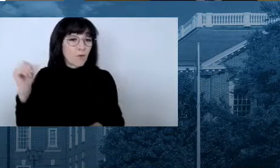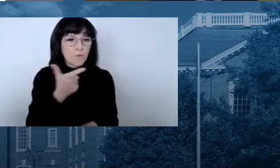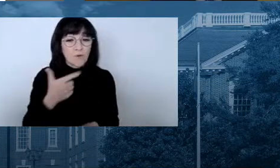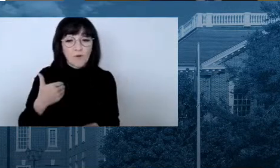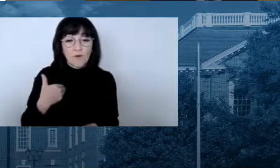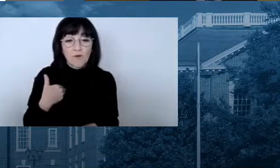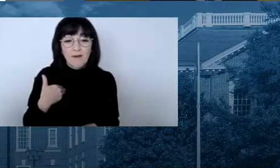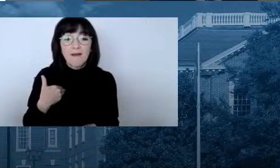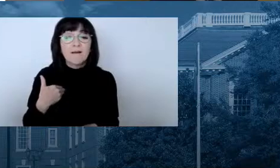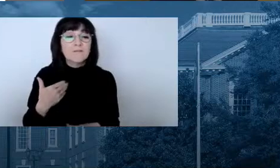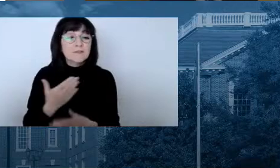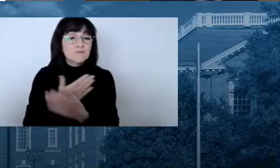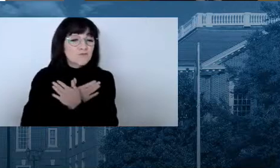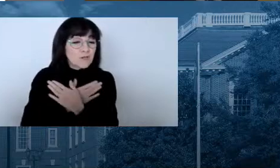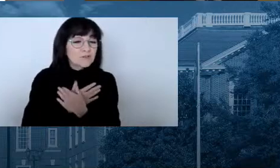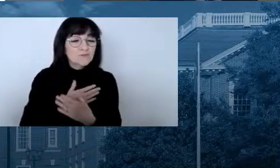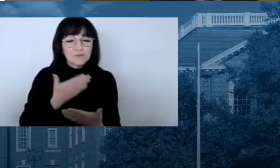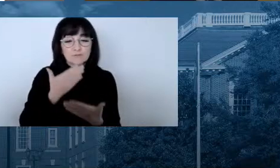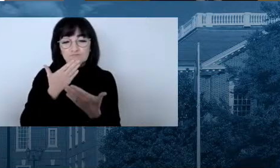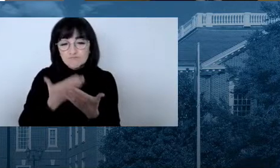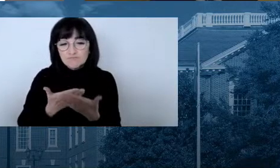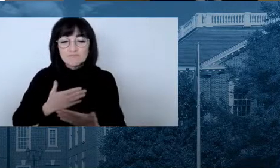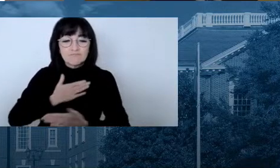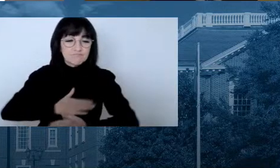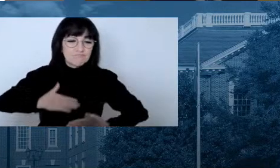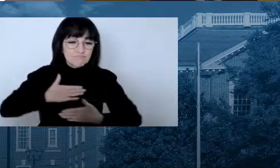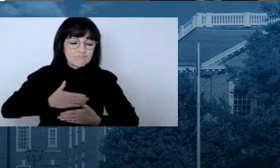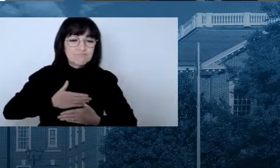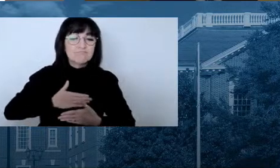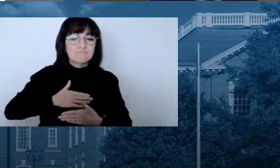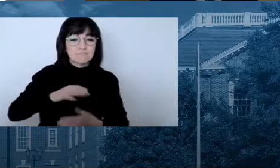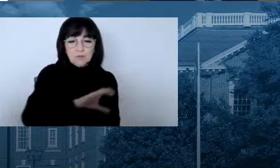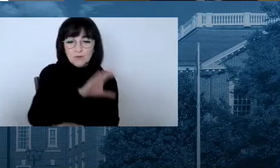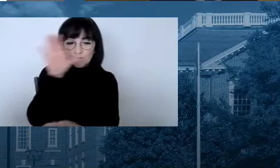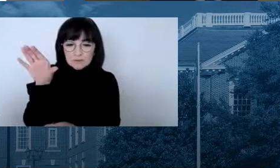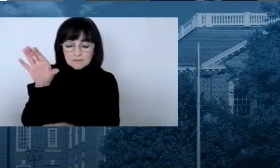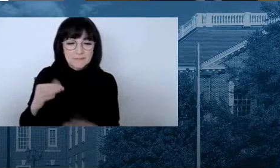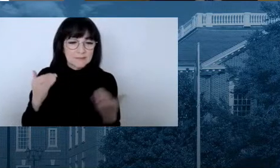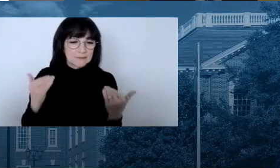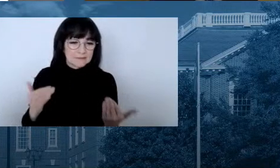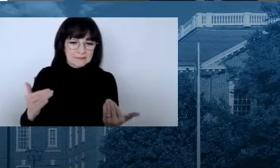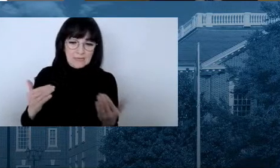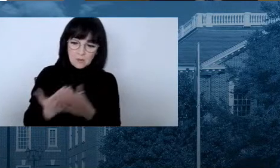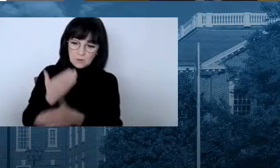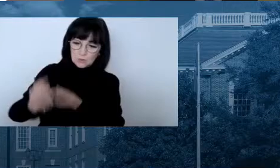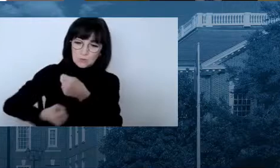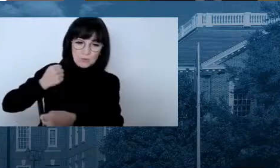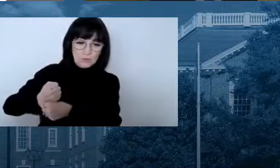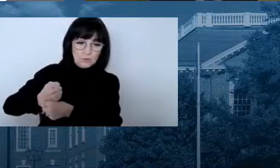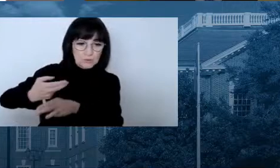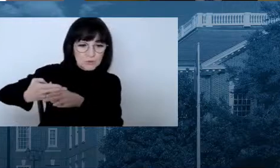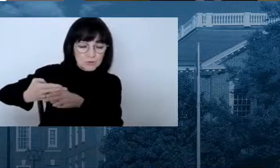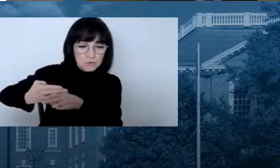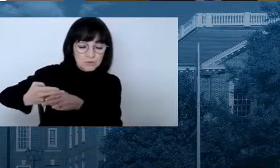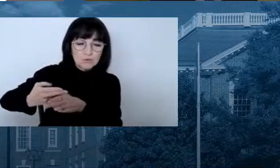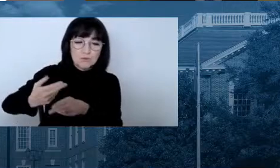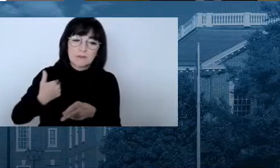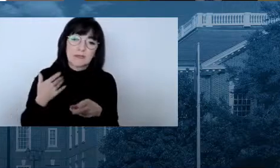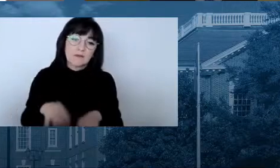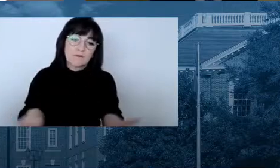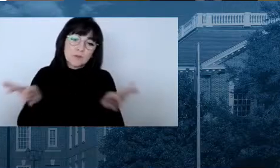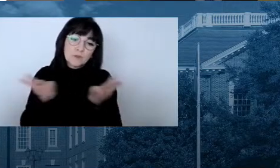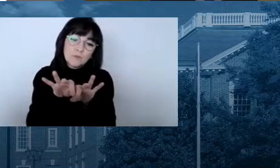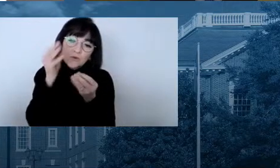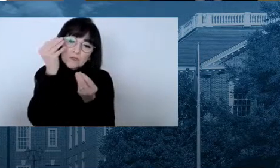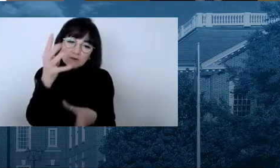into Christmas week, into New Year's, we have some really important information to go over and to share with you so that you can be